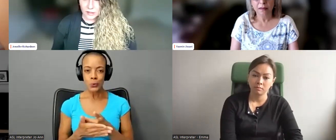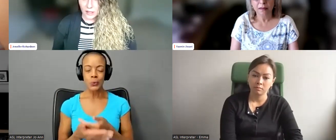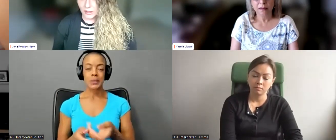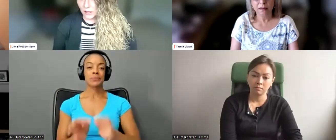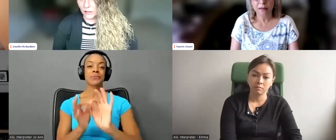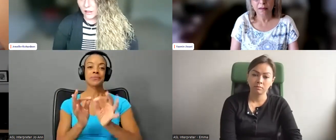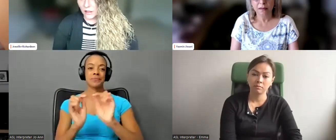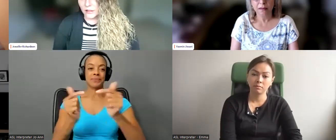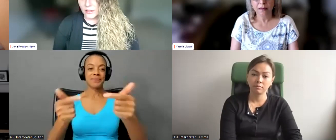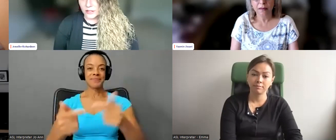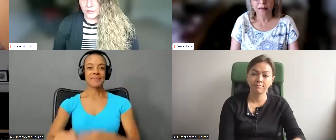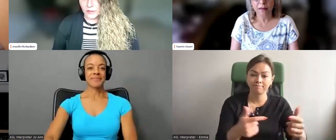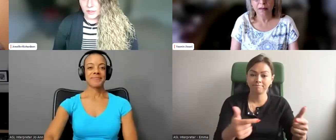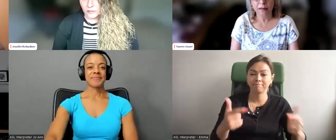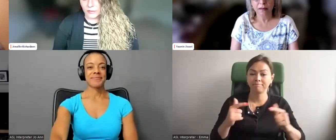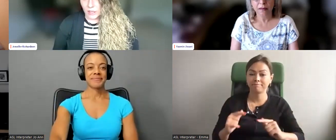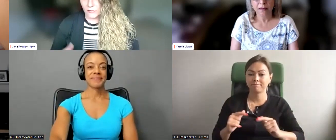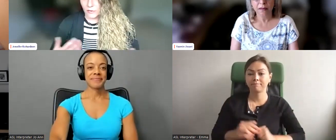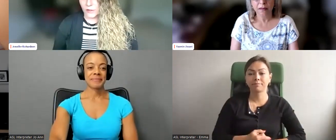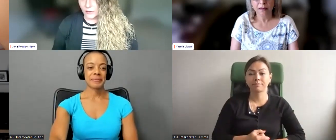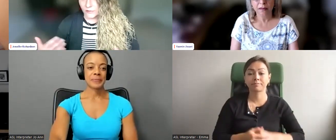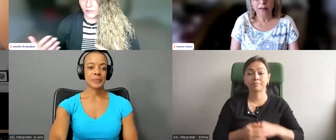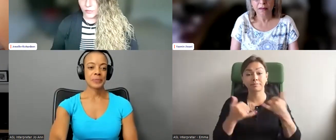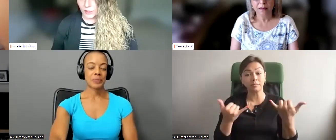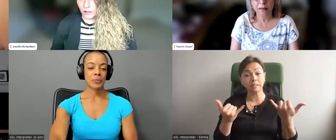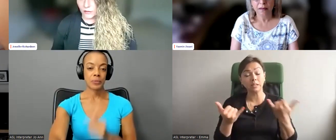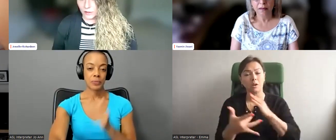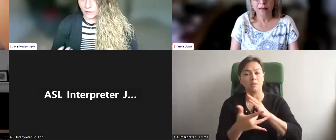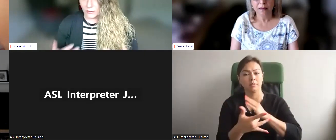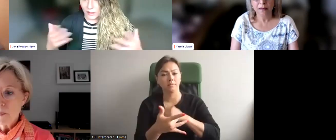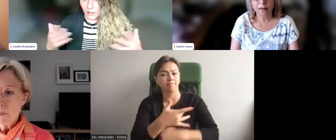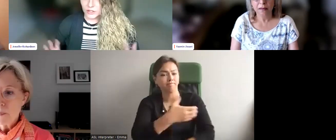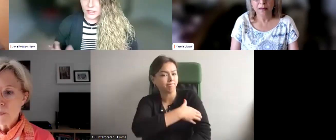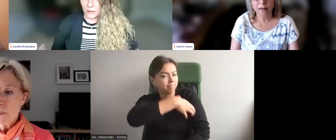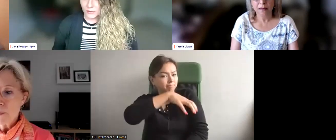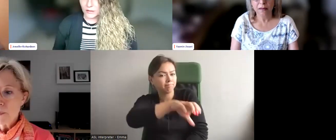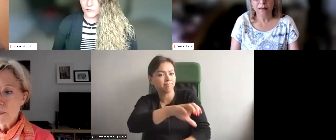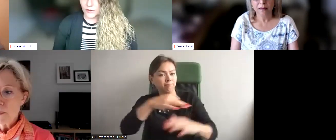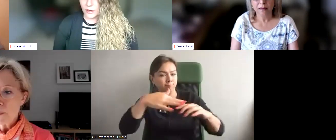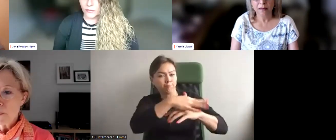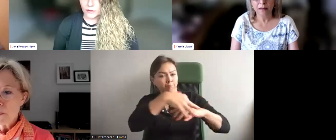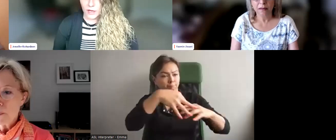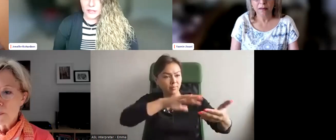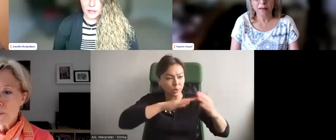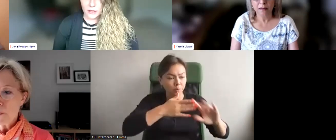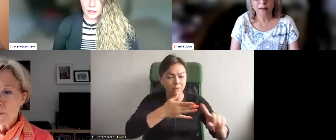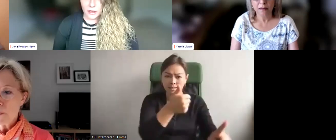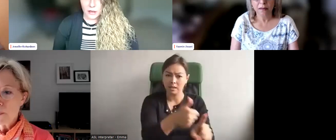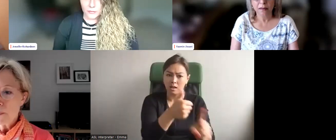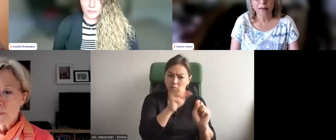technology has allowed, again, Indigenous communities and women to have their own narrative and put that out there in the way in which it's happening for them, whether